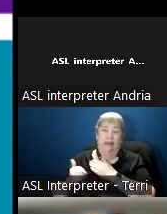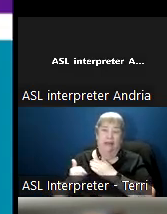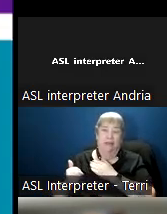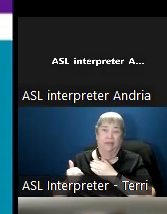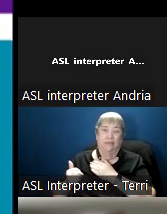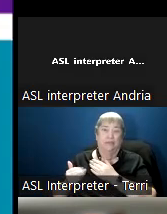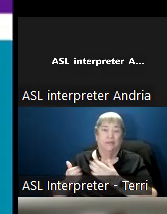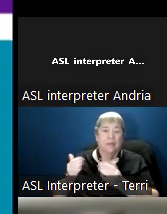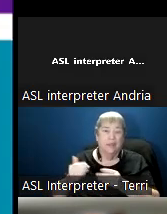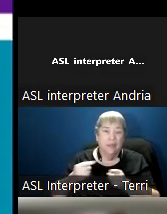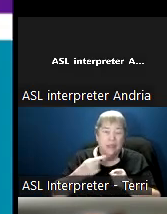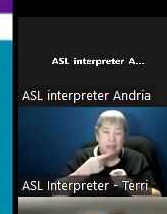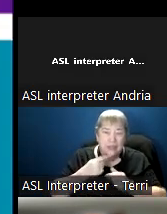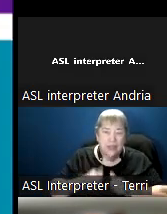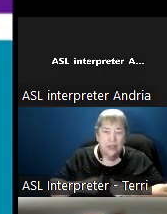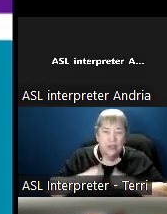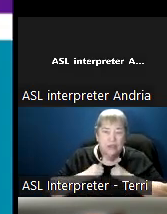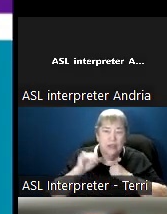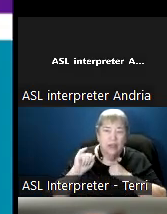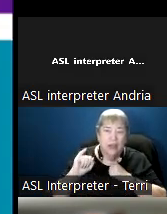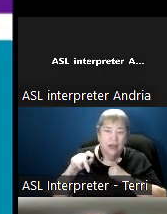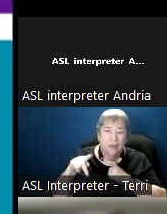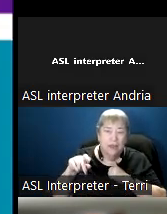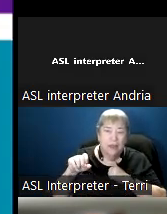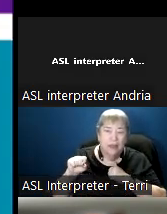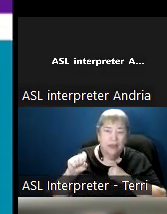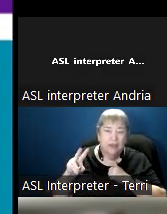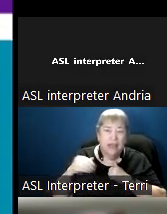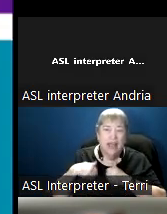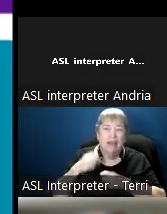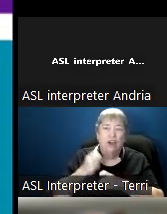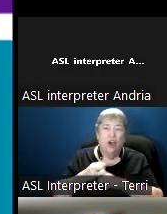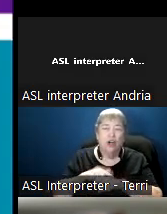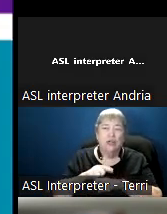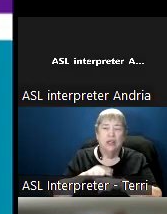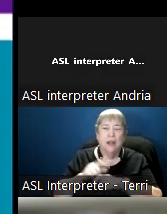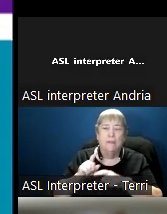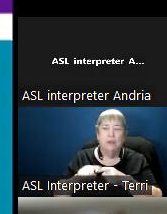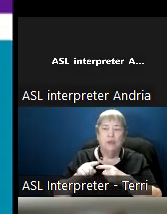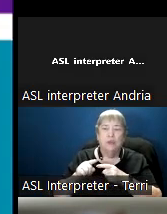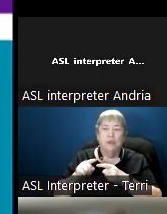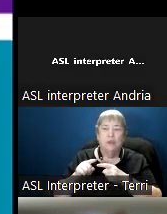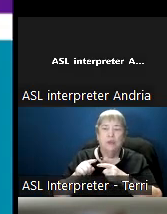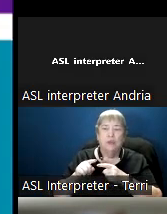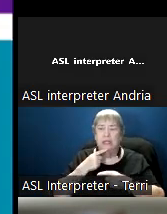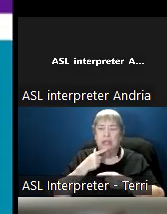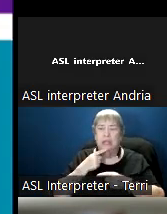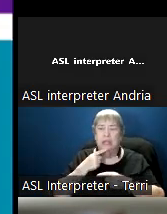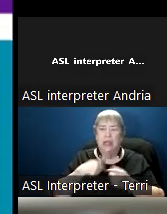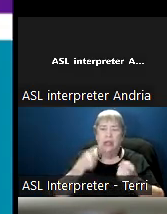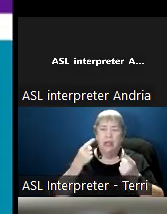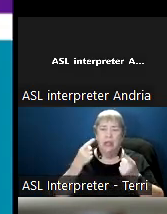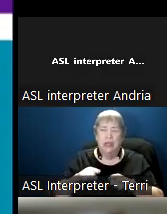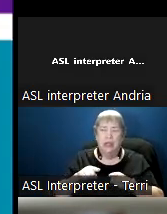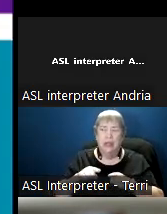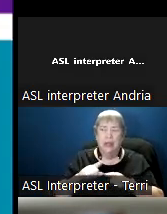McKenna says survivors of IPSD may have a harder time asserting their lack of consent in retrospect, may blame themselves saying they consented by fact of